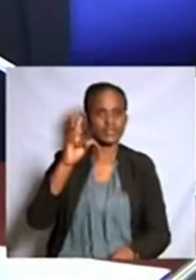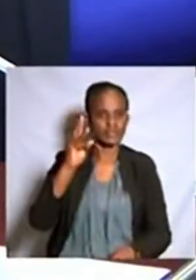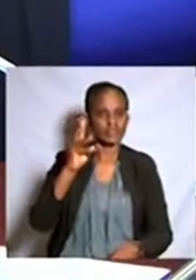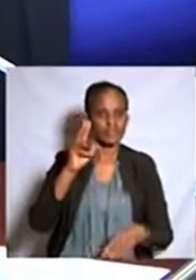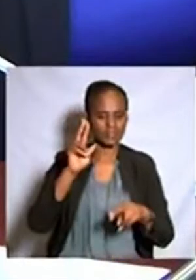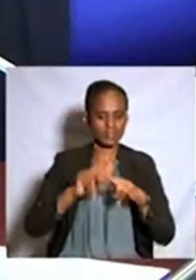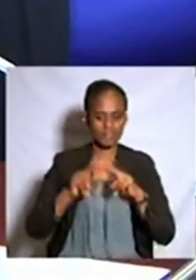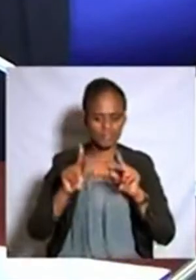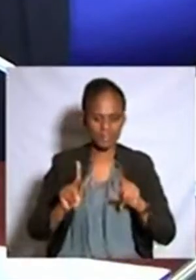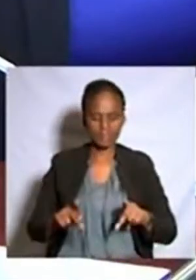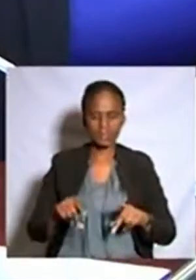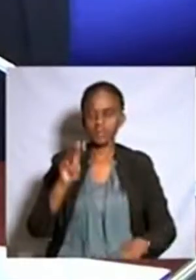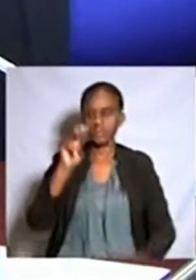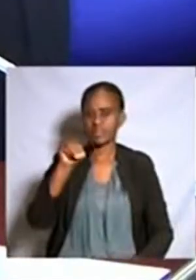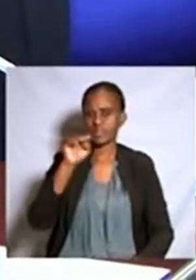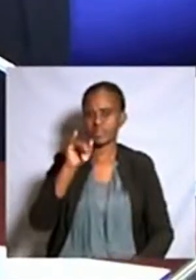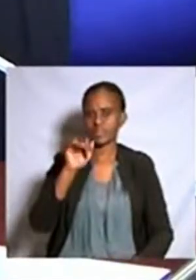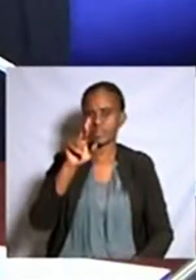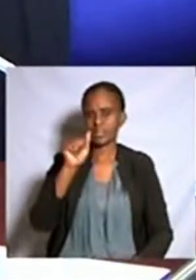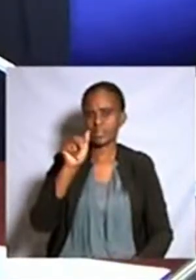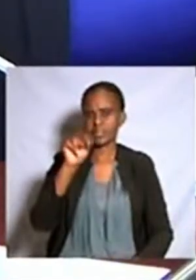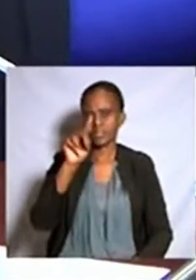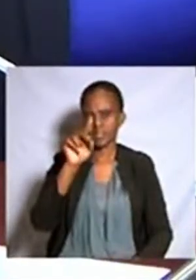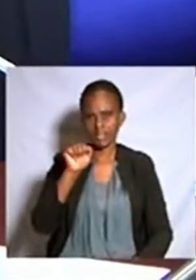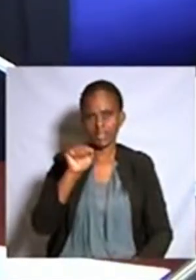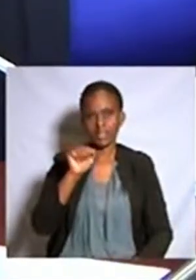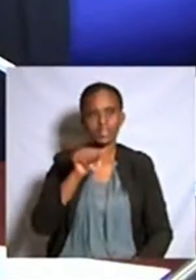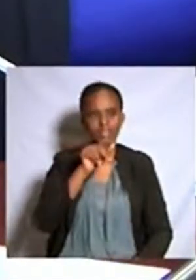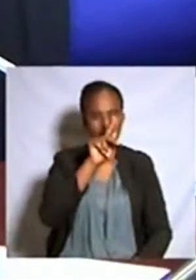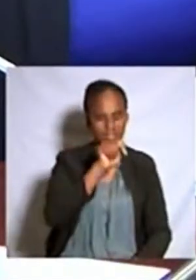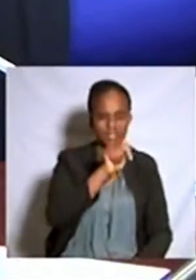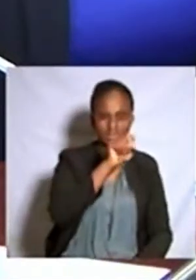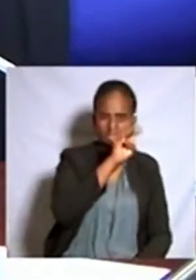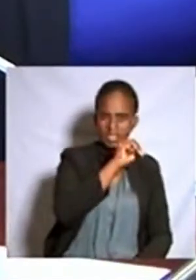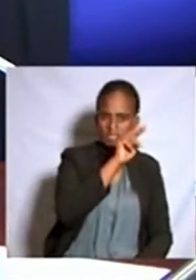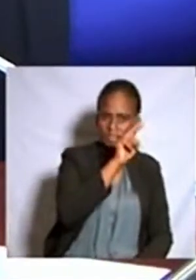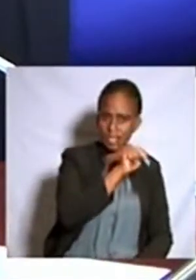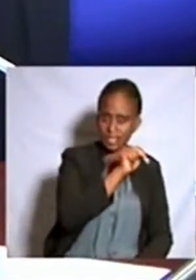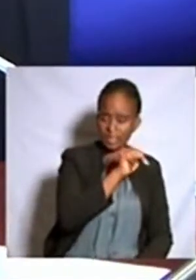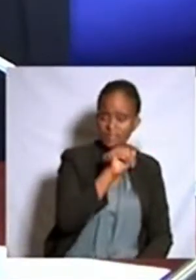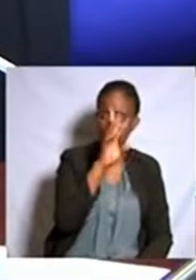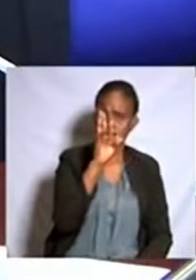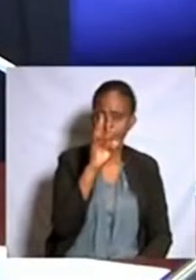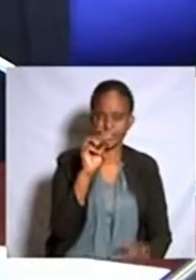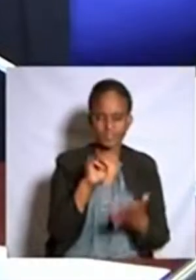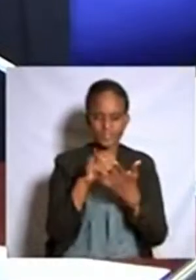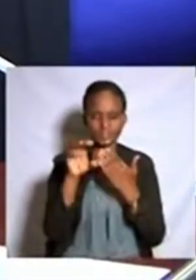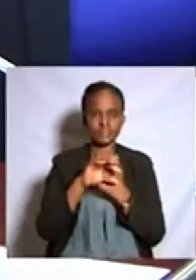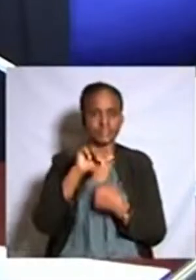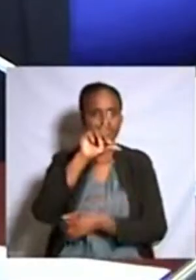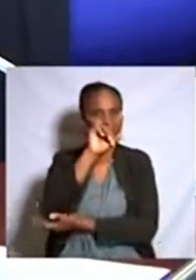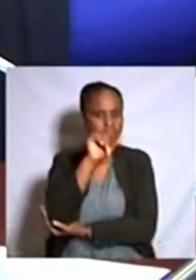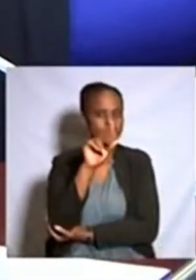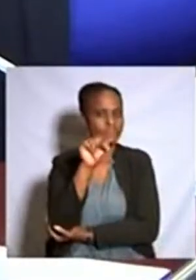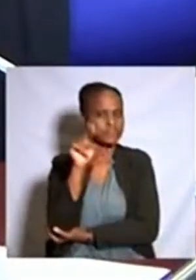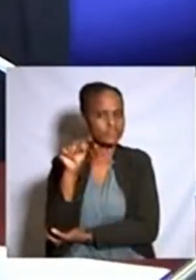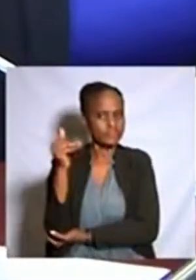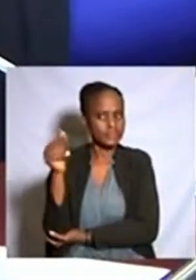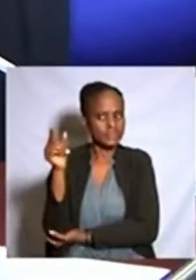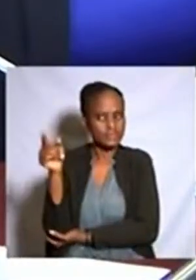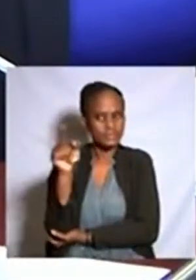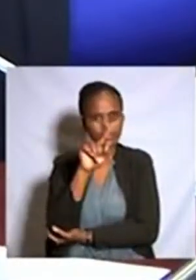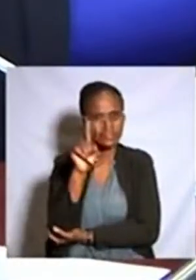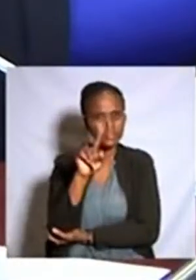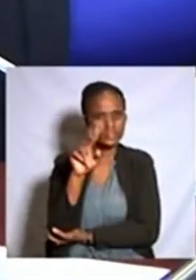Chileshe Miranda. We outsourced the TMN on 16 March 2022. They are now at ZRA